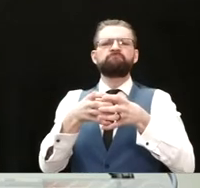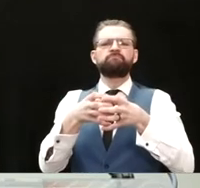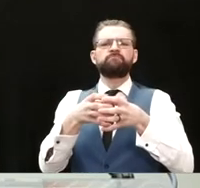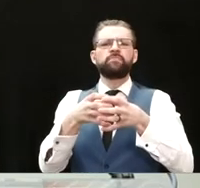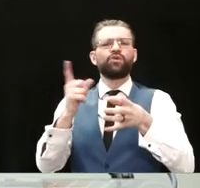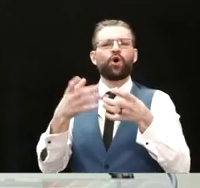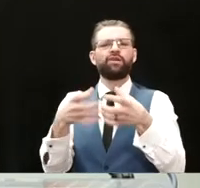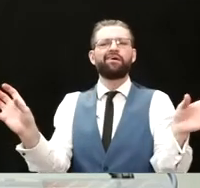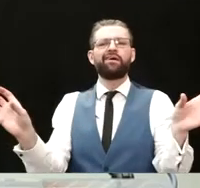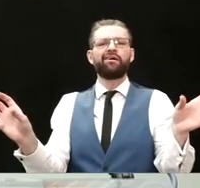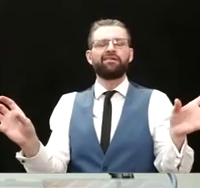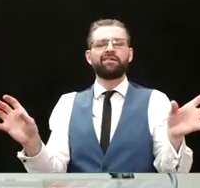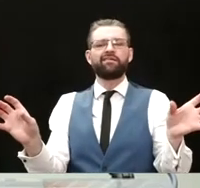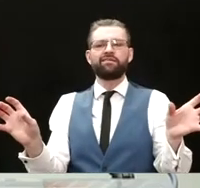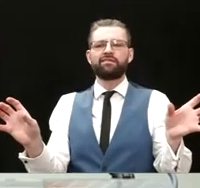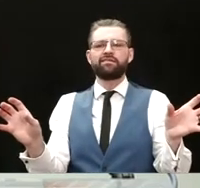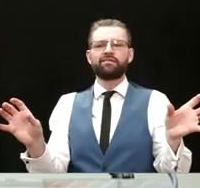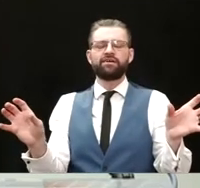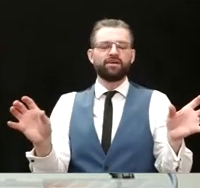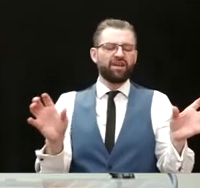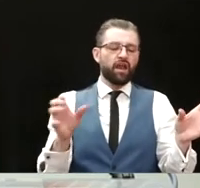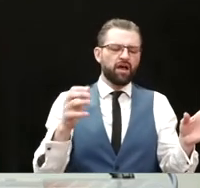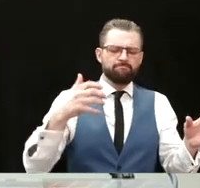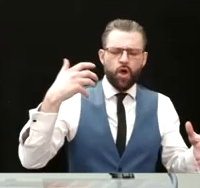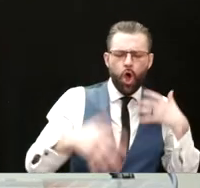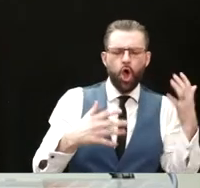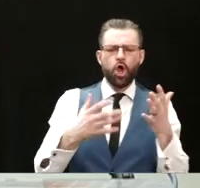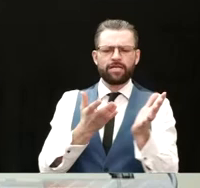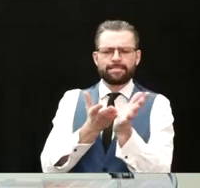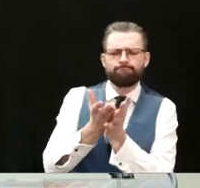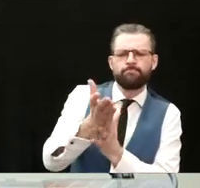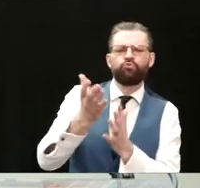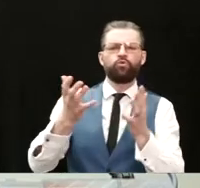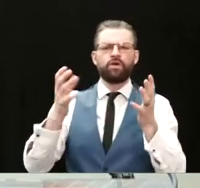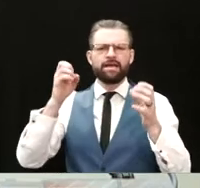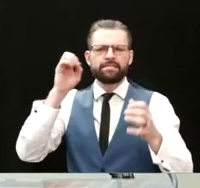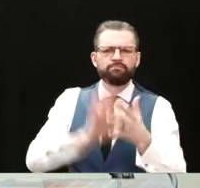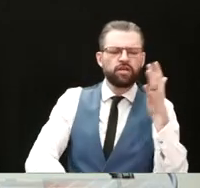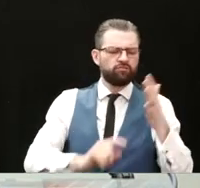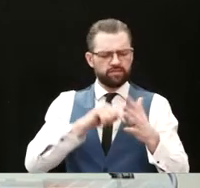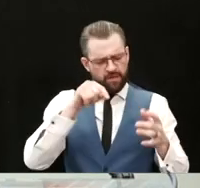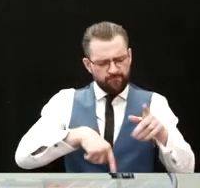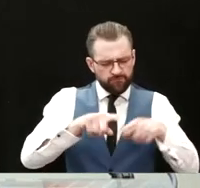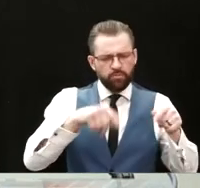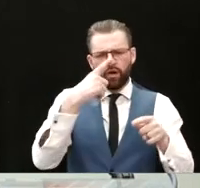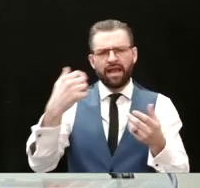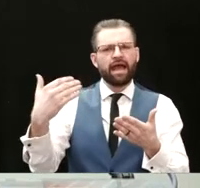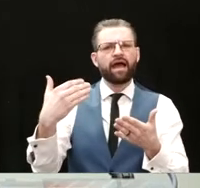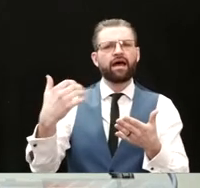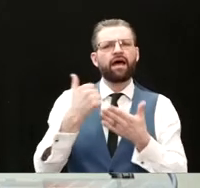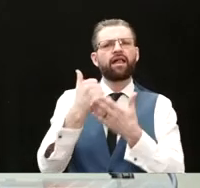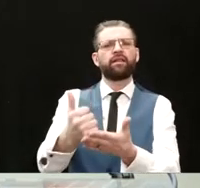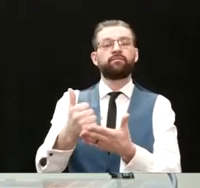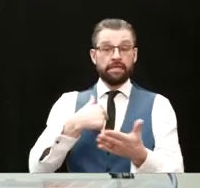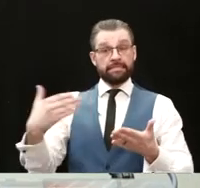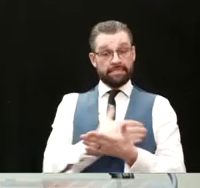heal where there were wounds, to see the human in humanity. Football saved my life.